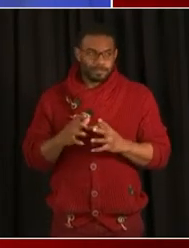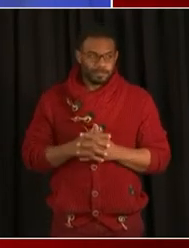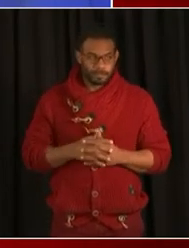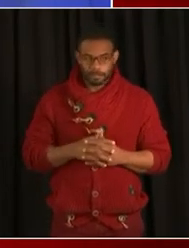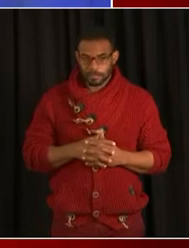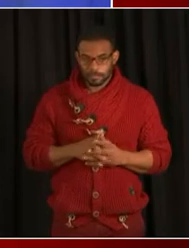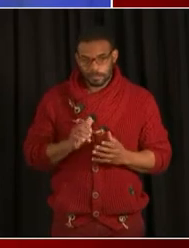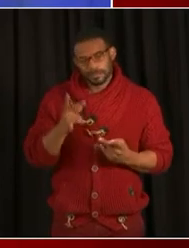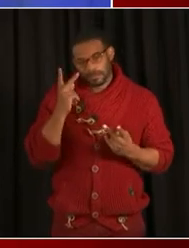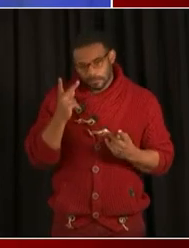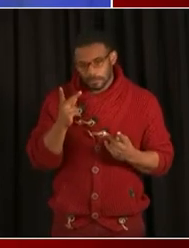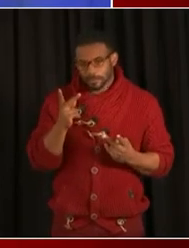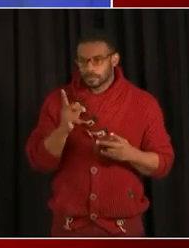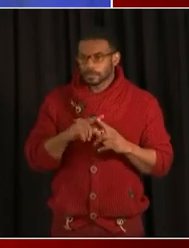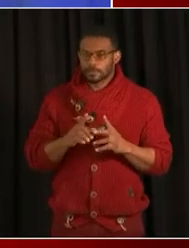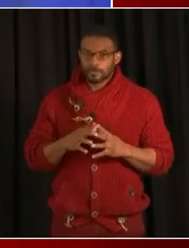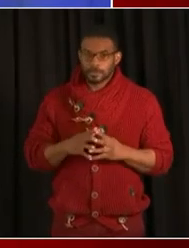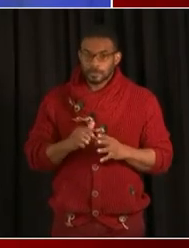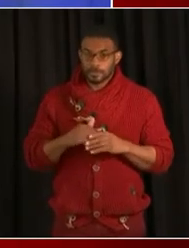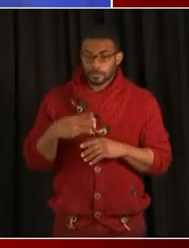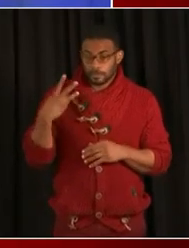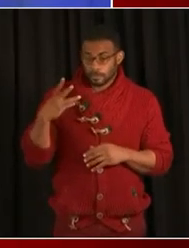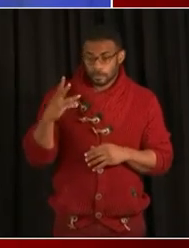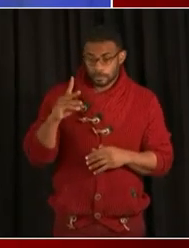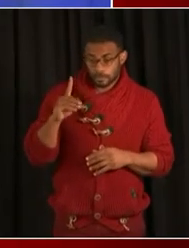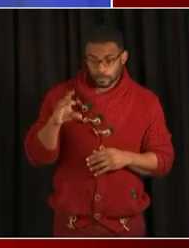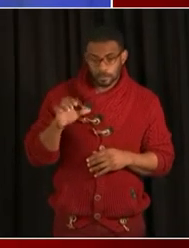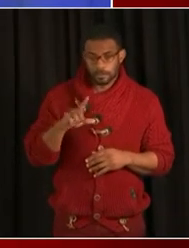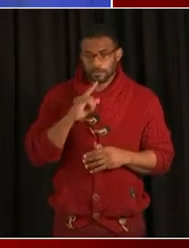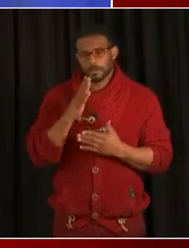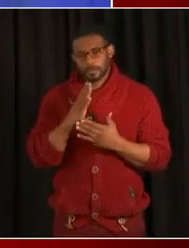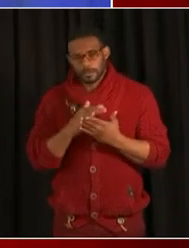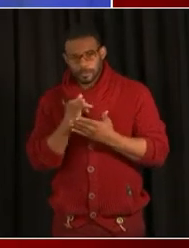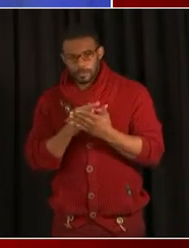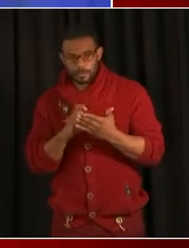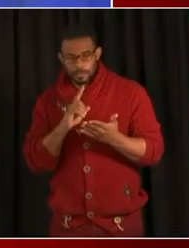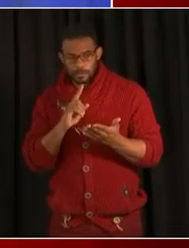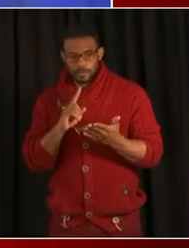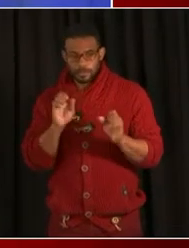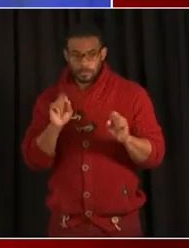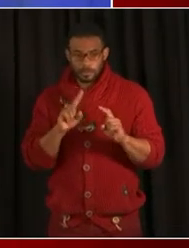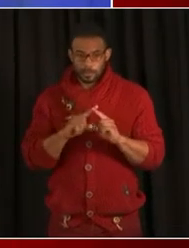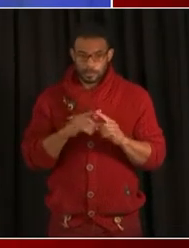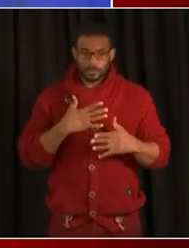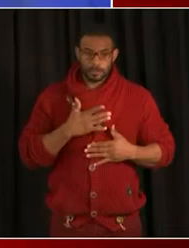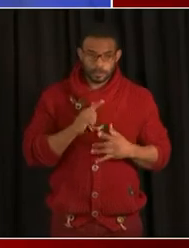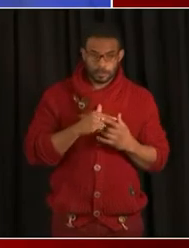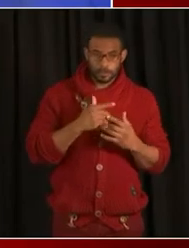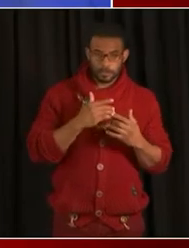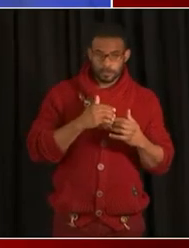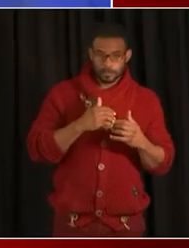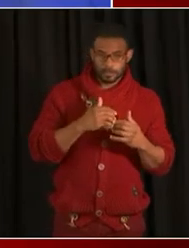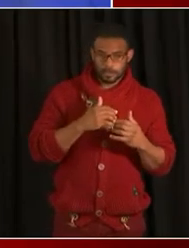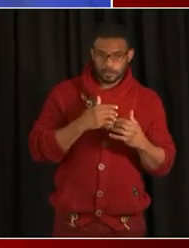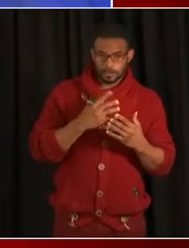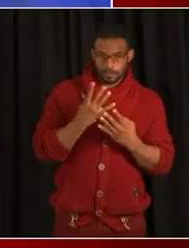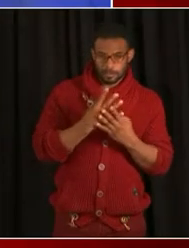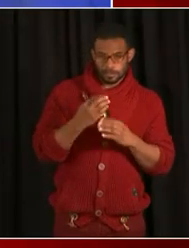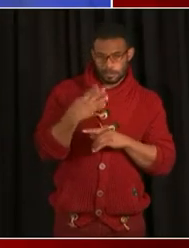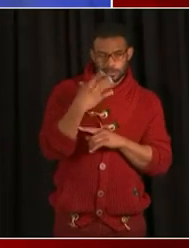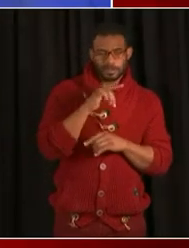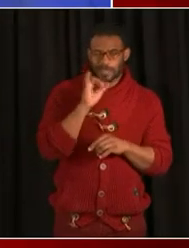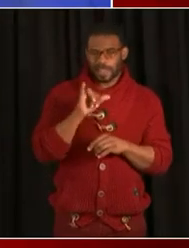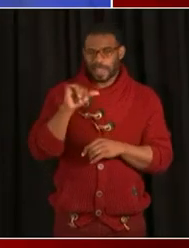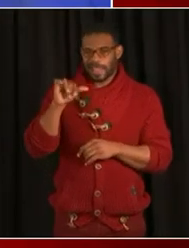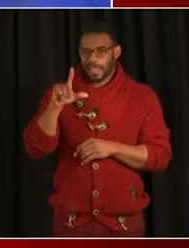But we'll see. But in Washington, D.C., there are some artists that are able to and willing to be screened, but it's not like we're